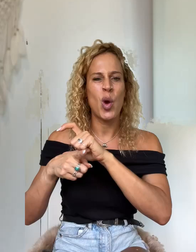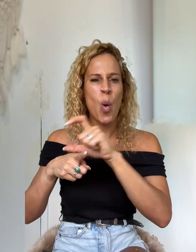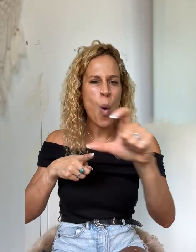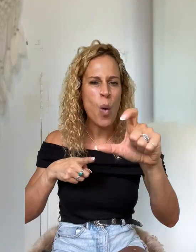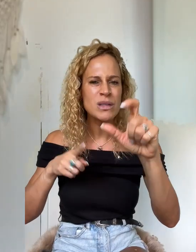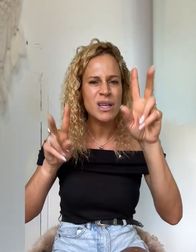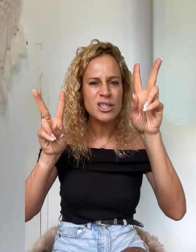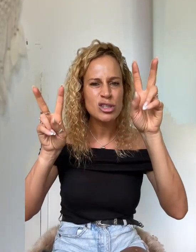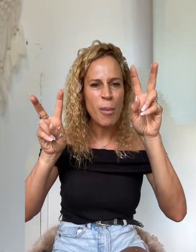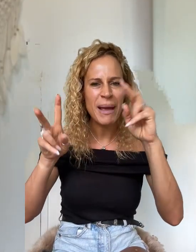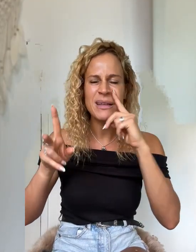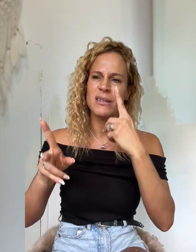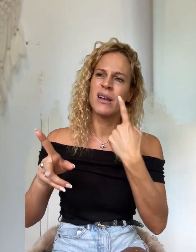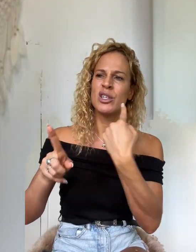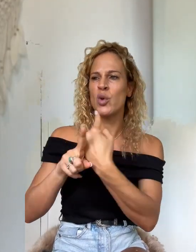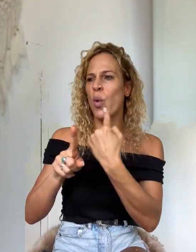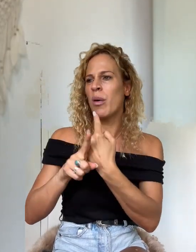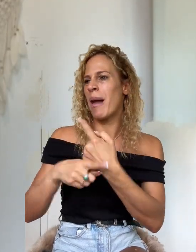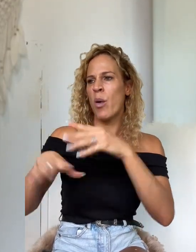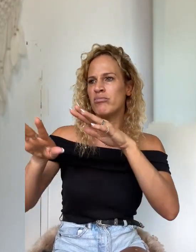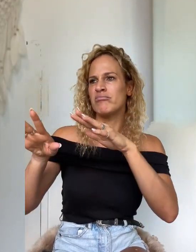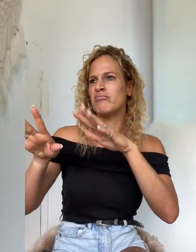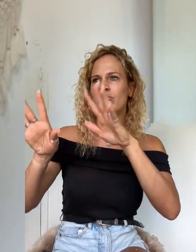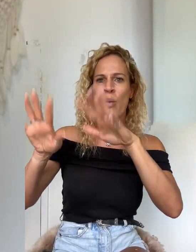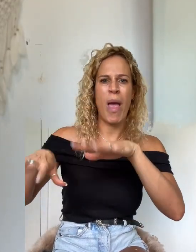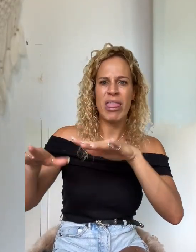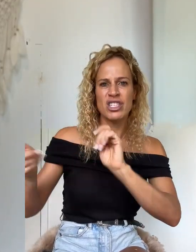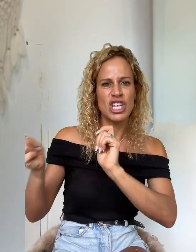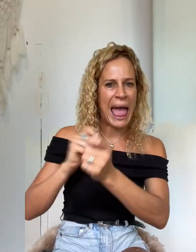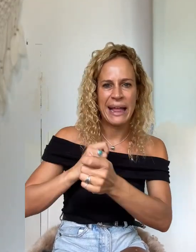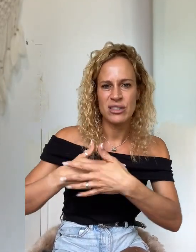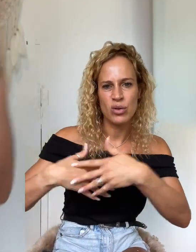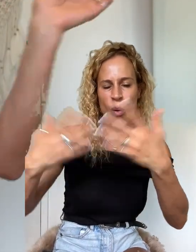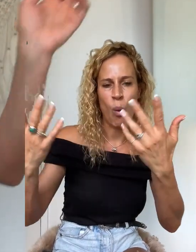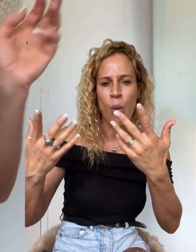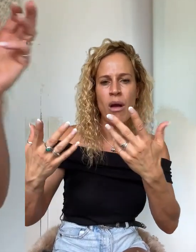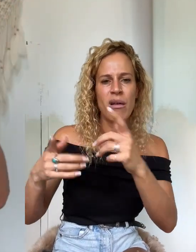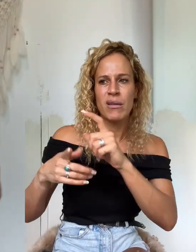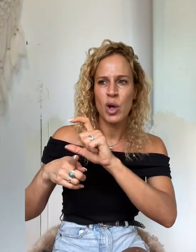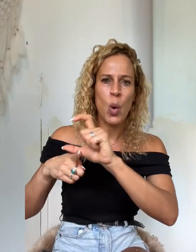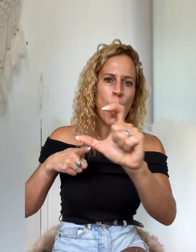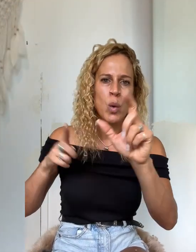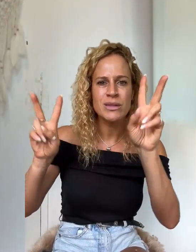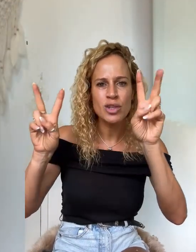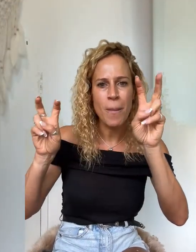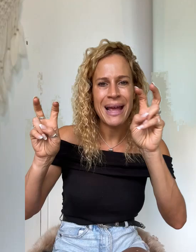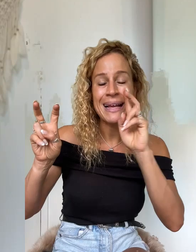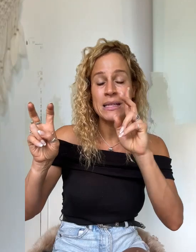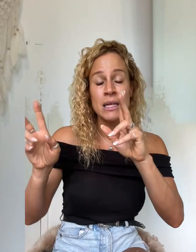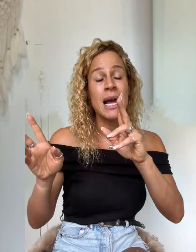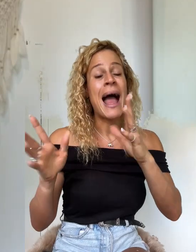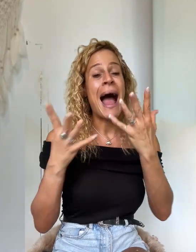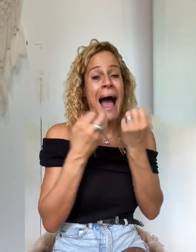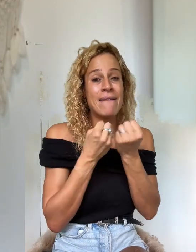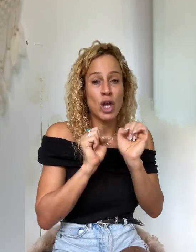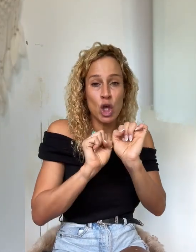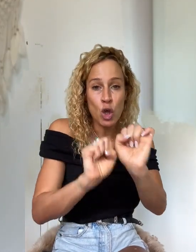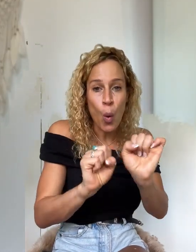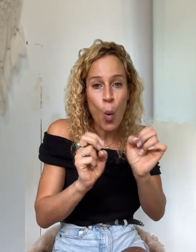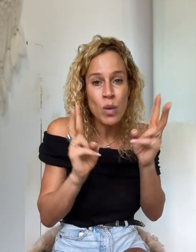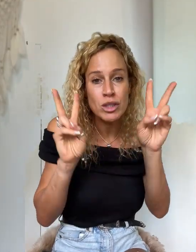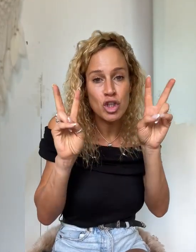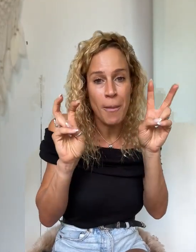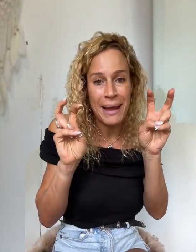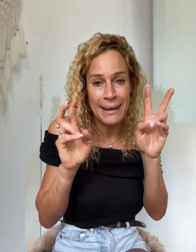cover, talking to one another about this, the weather change or something. Develop a habit that's